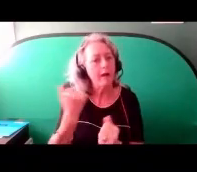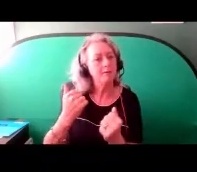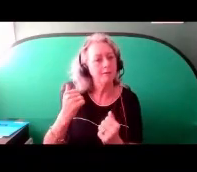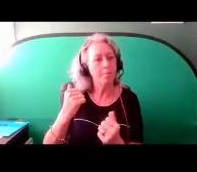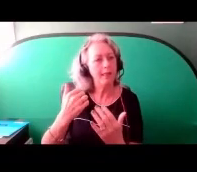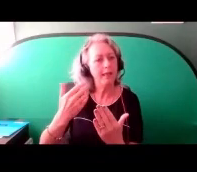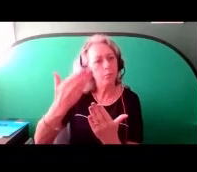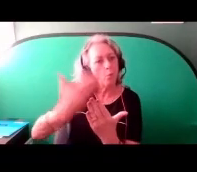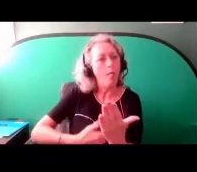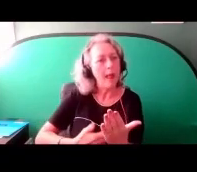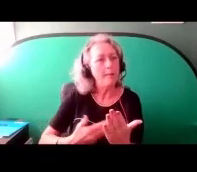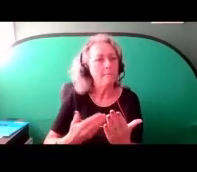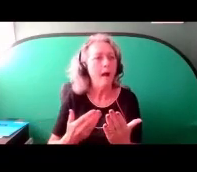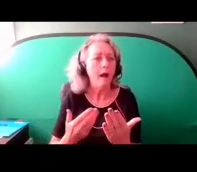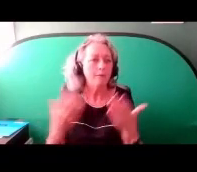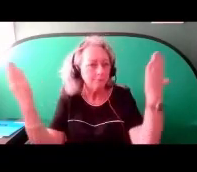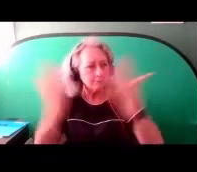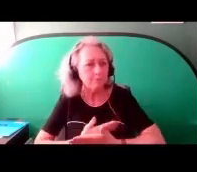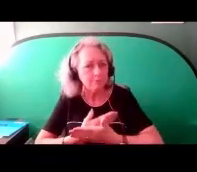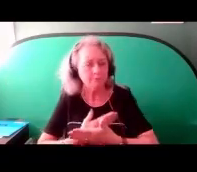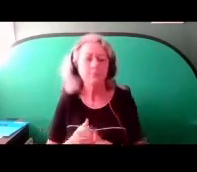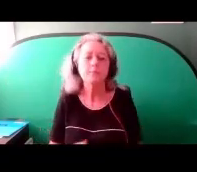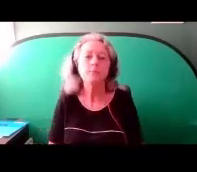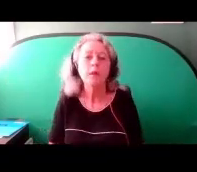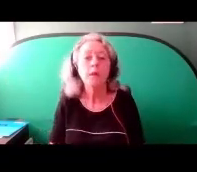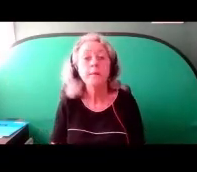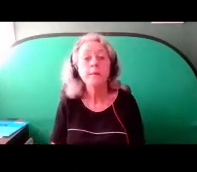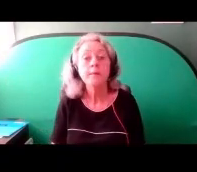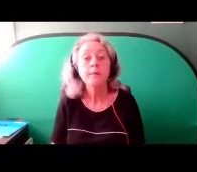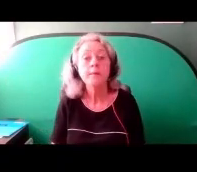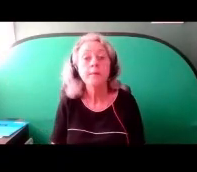Then to go into some of the more basic